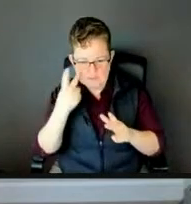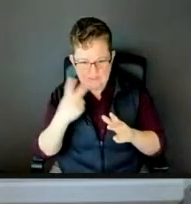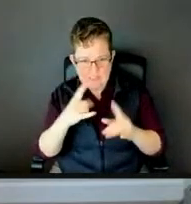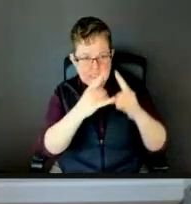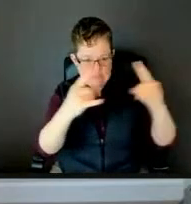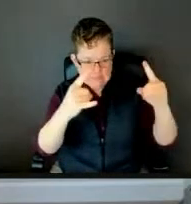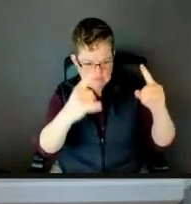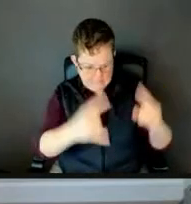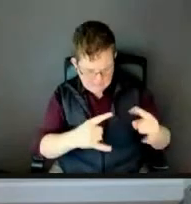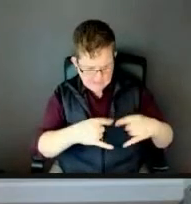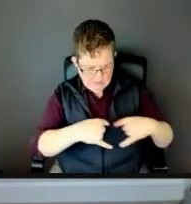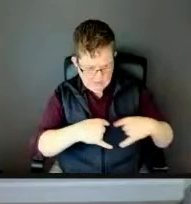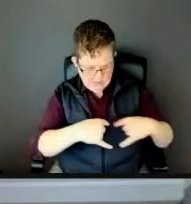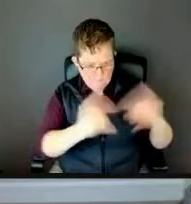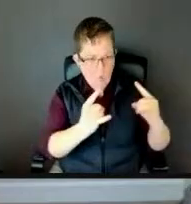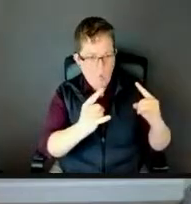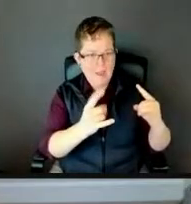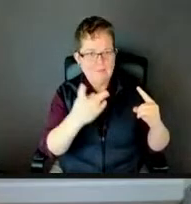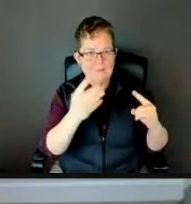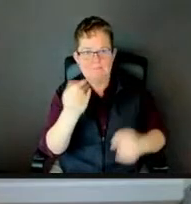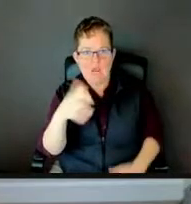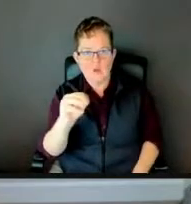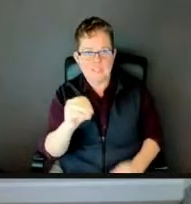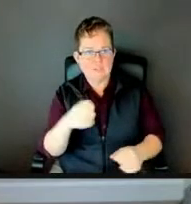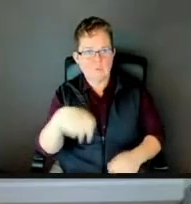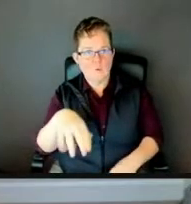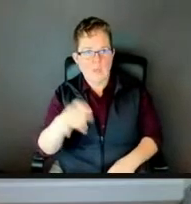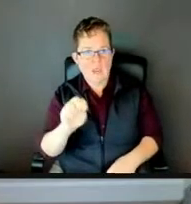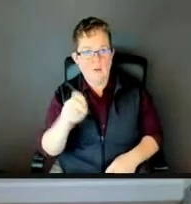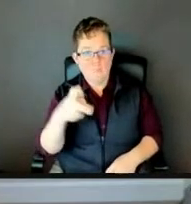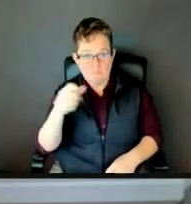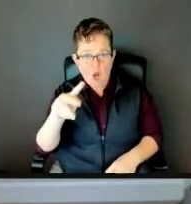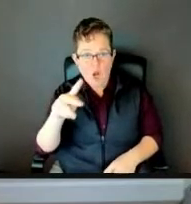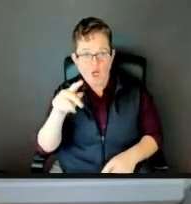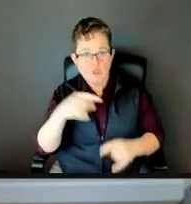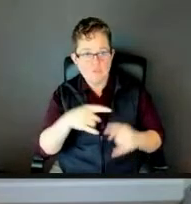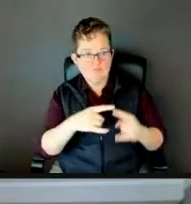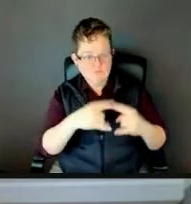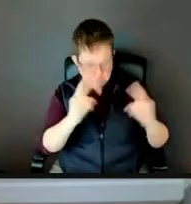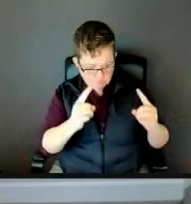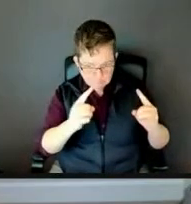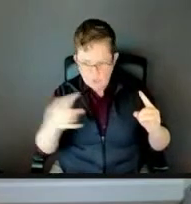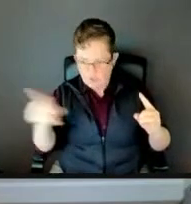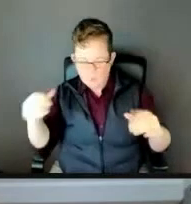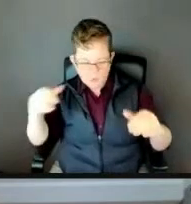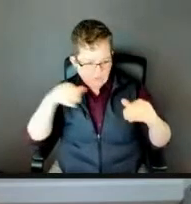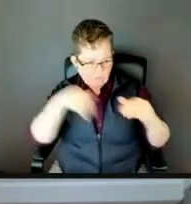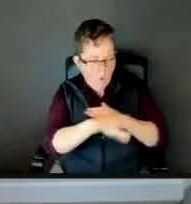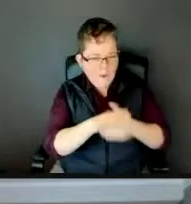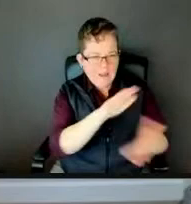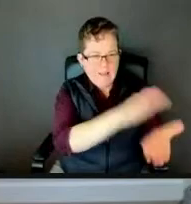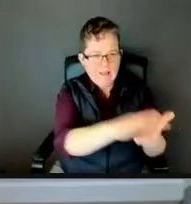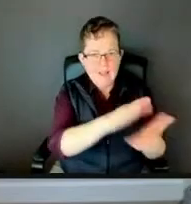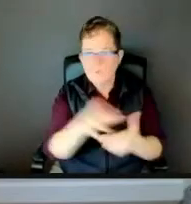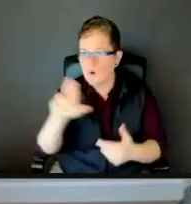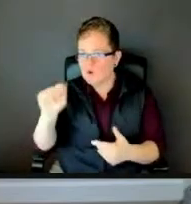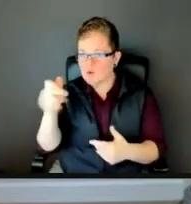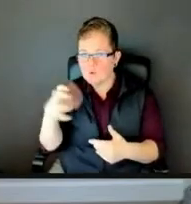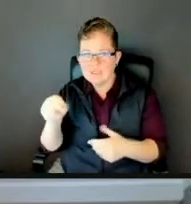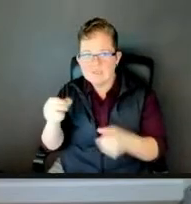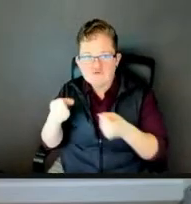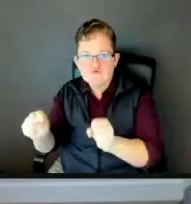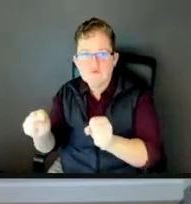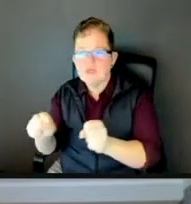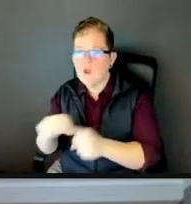up in Marion Square Park that could go in and get that cleaned up? Or if they're on Liberty Street or they're on Union Street or they're